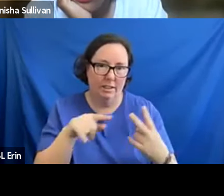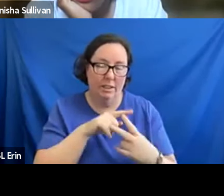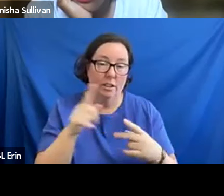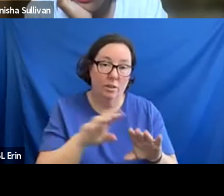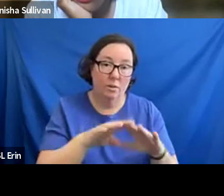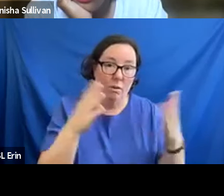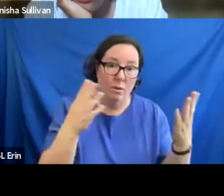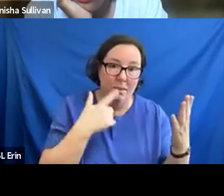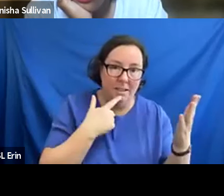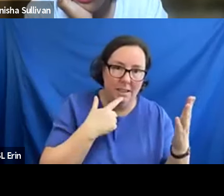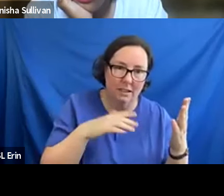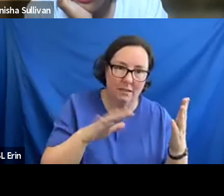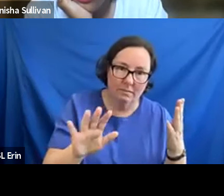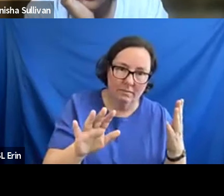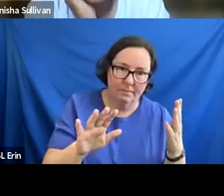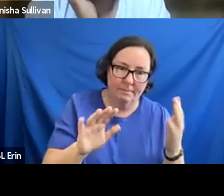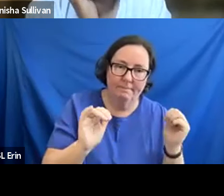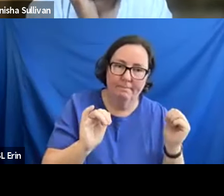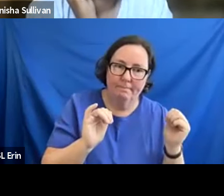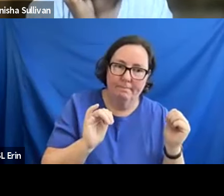opened it by sort of, you gave